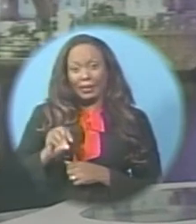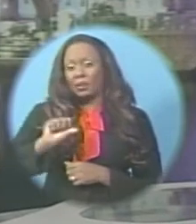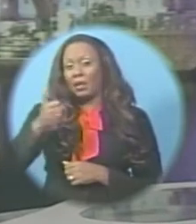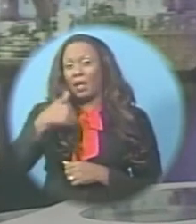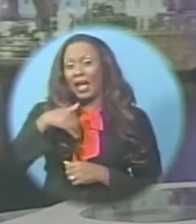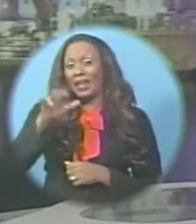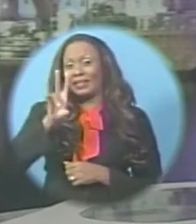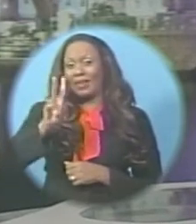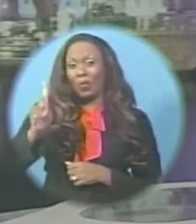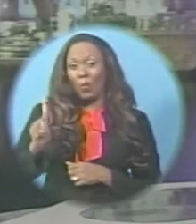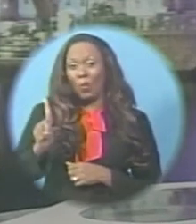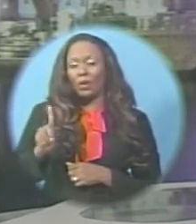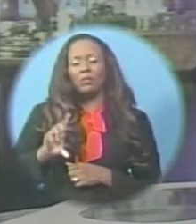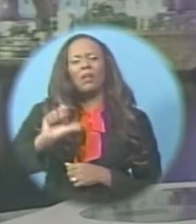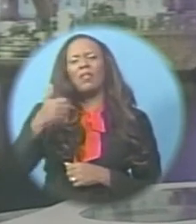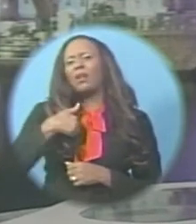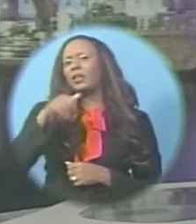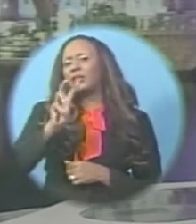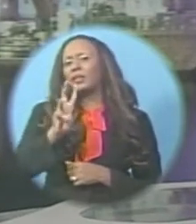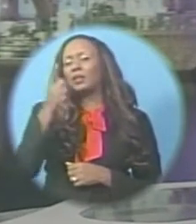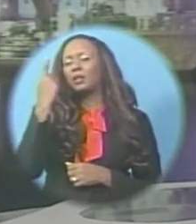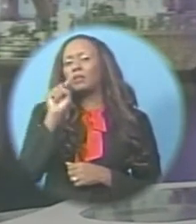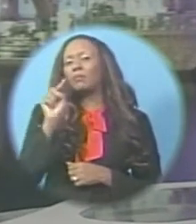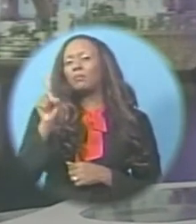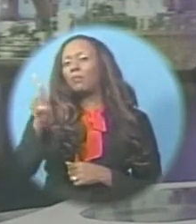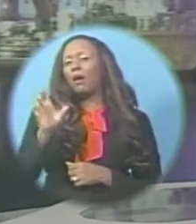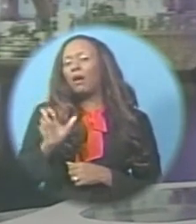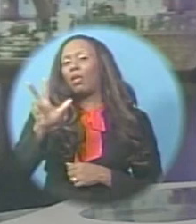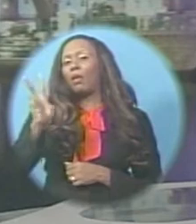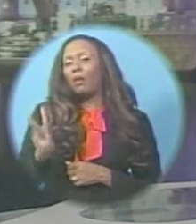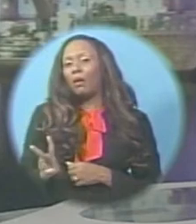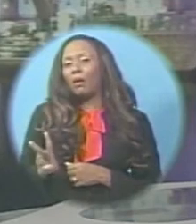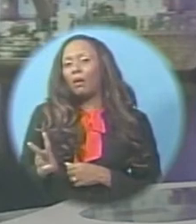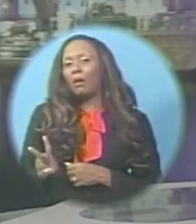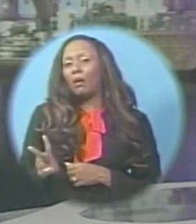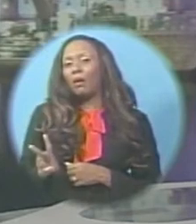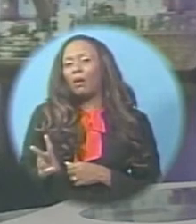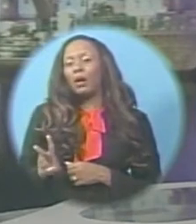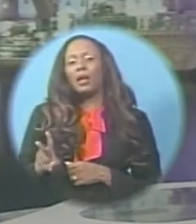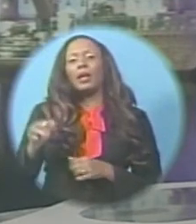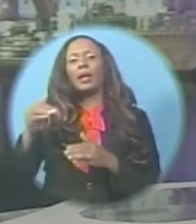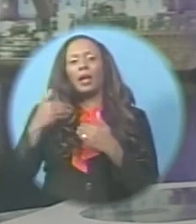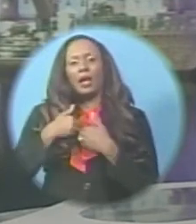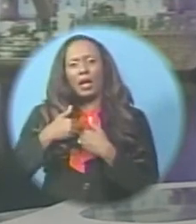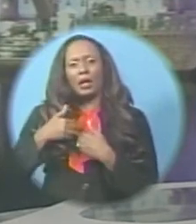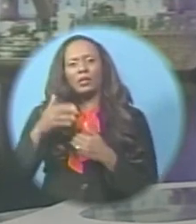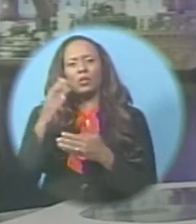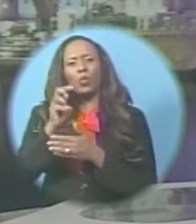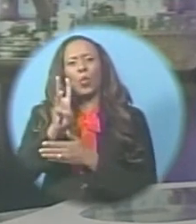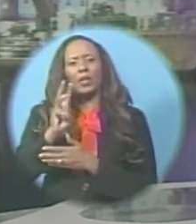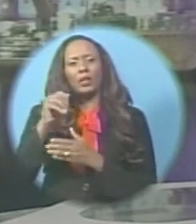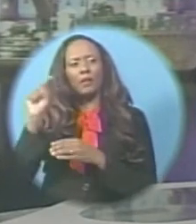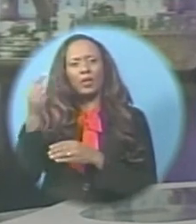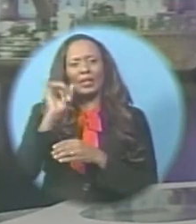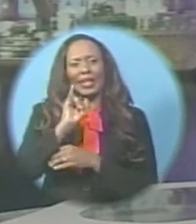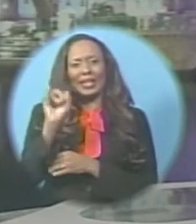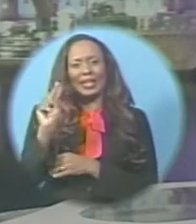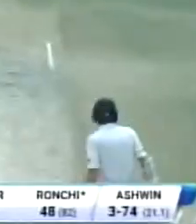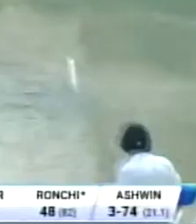Our spinner Ashwin finished with 6 for 132 to go with his 4 wickets which he claimed in the first innings.